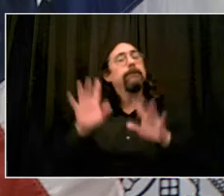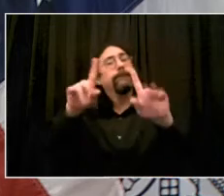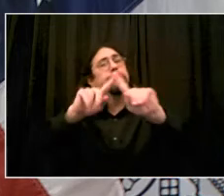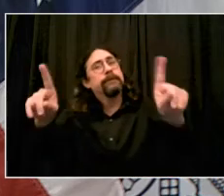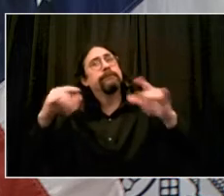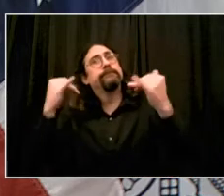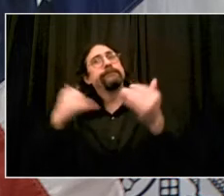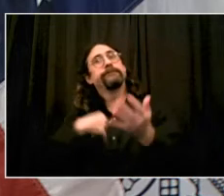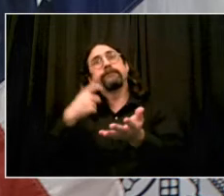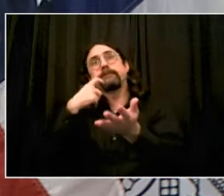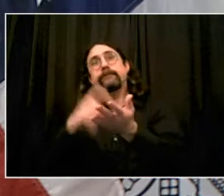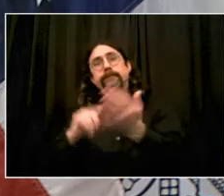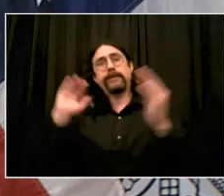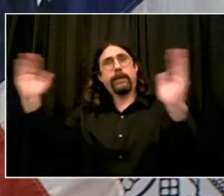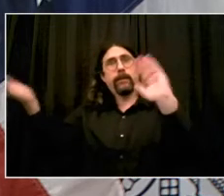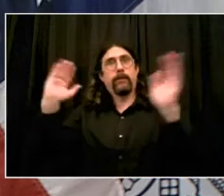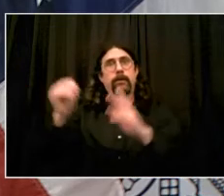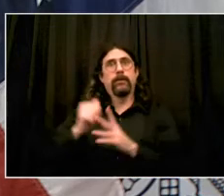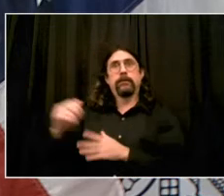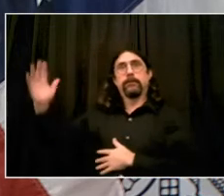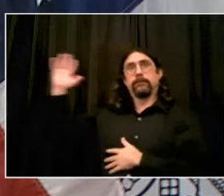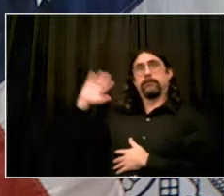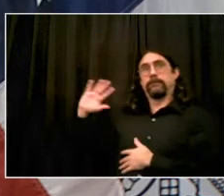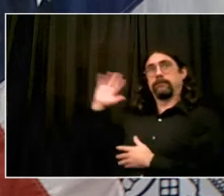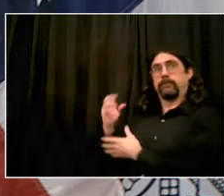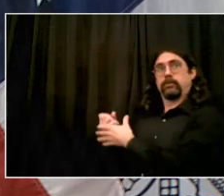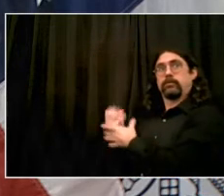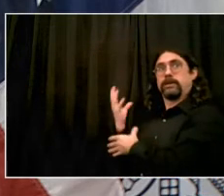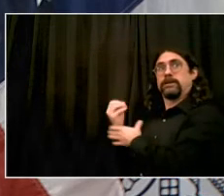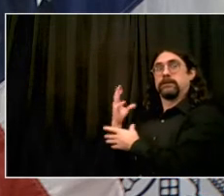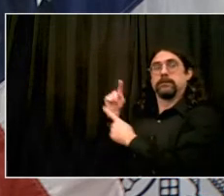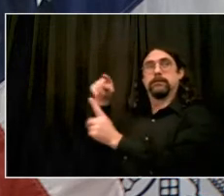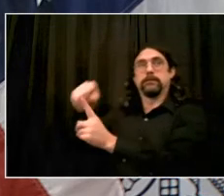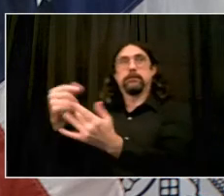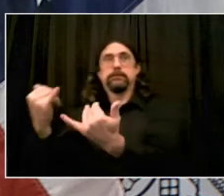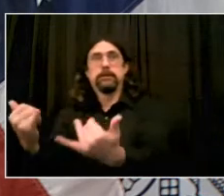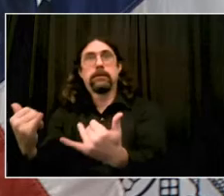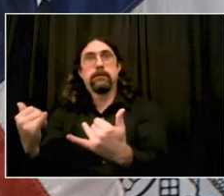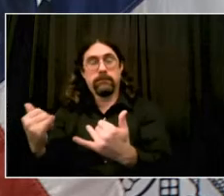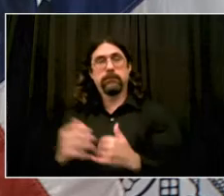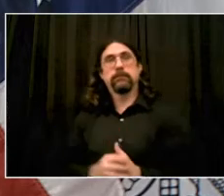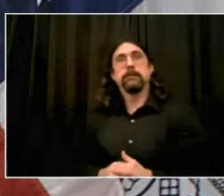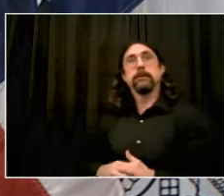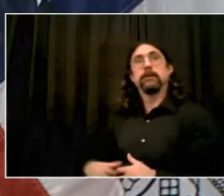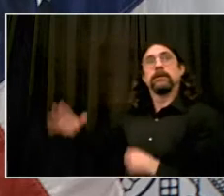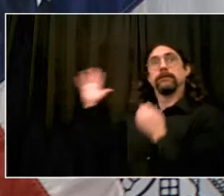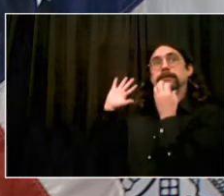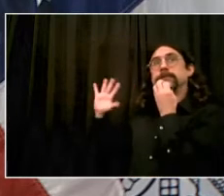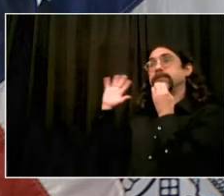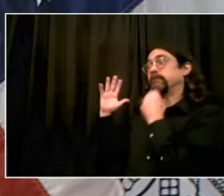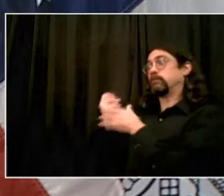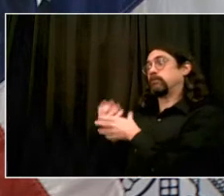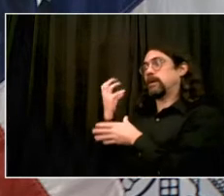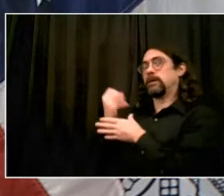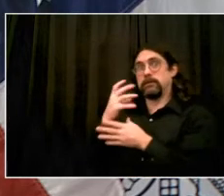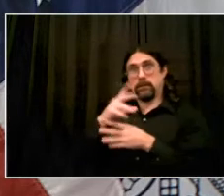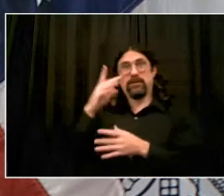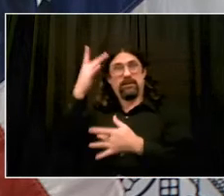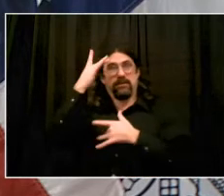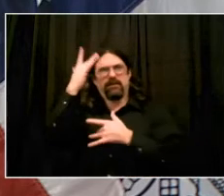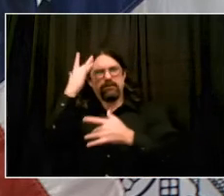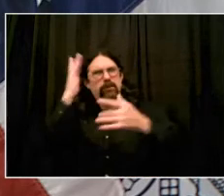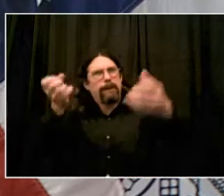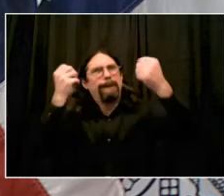not needing to go on into intubation as frequently, and when they do, in many cases, having a better result than last